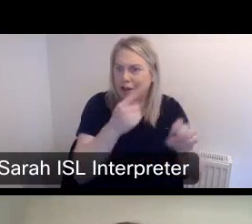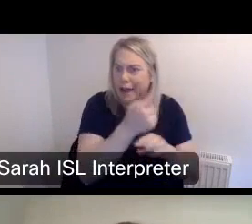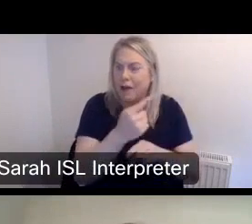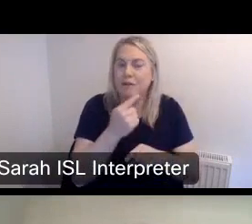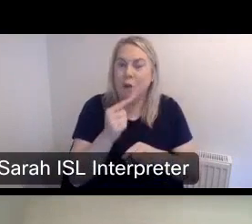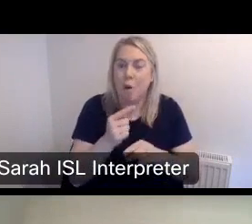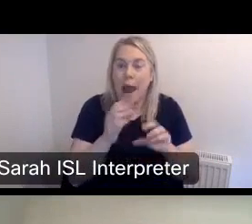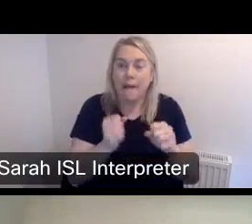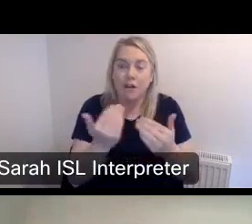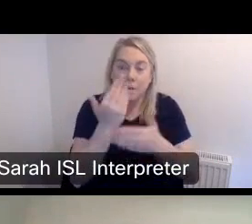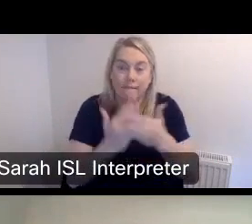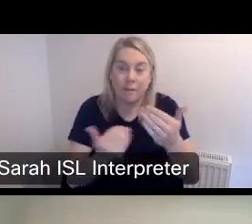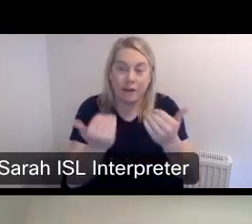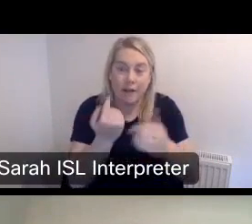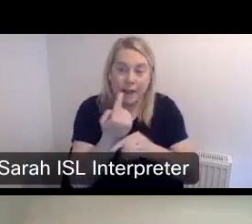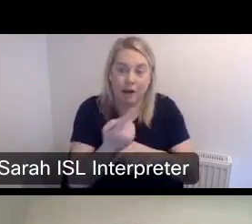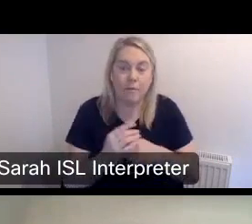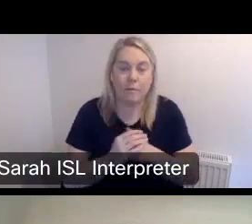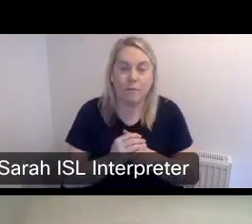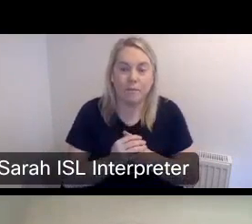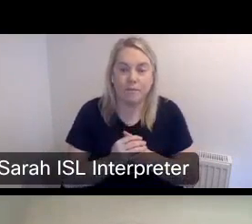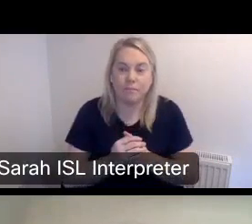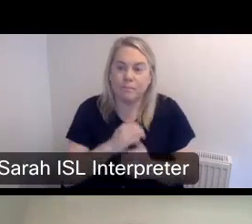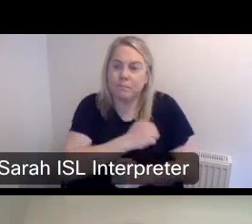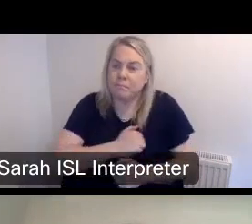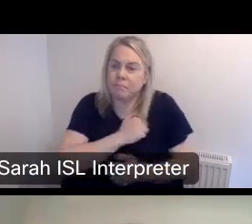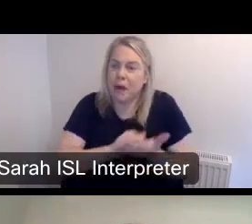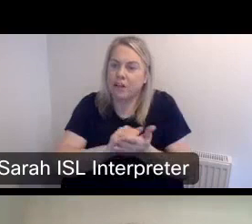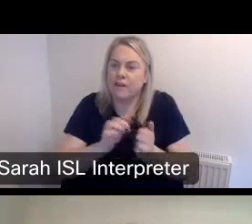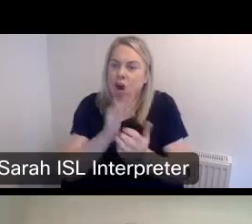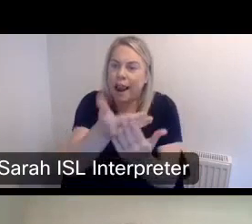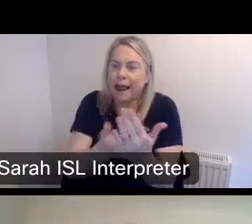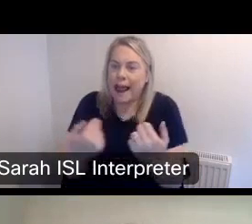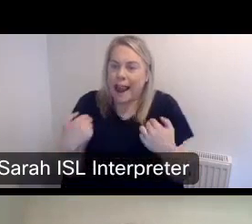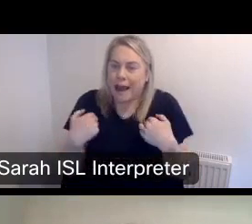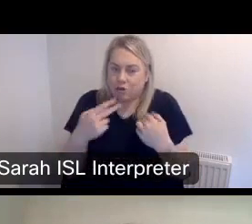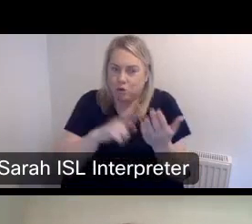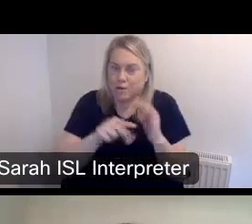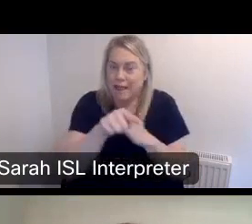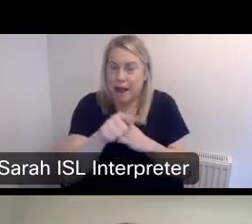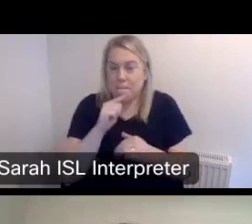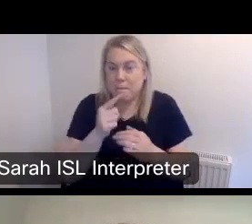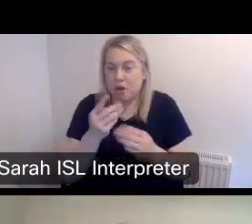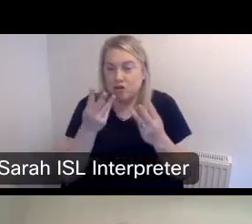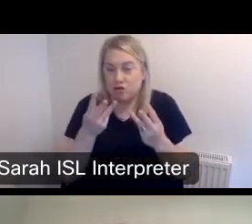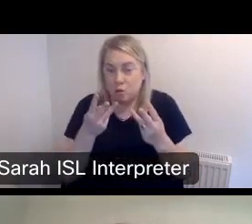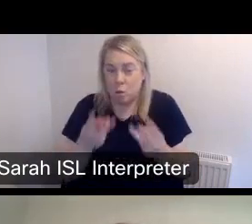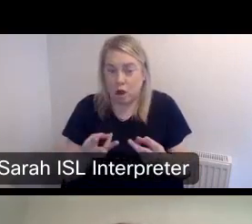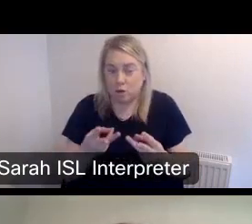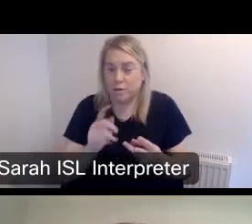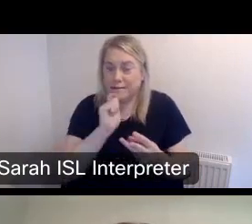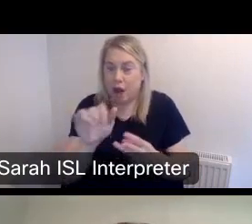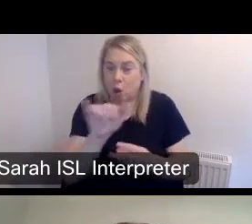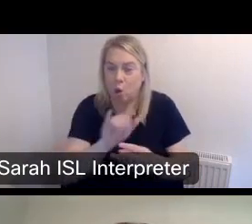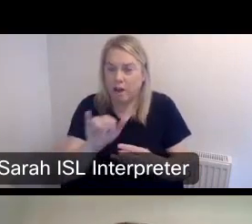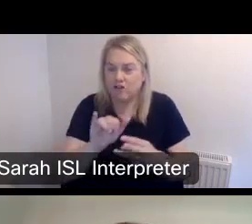okay? So apologies for the legal language that is used, but just to highlight to you some of the important sections of